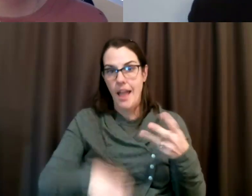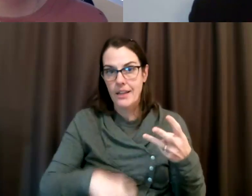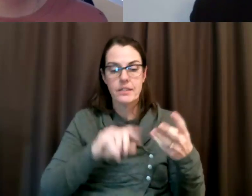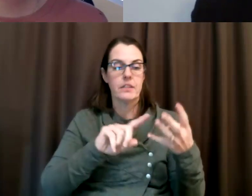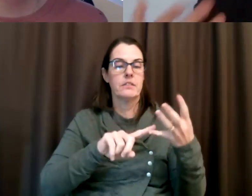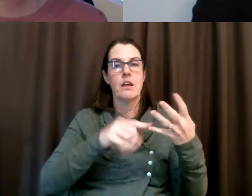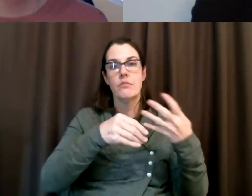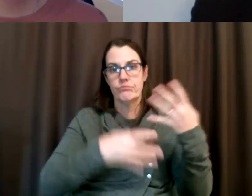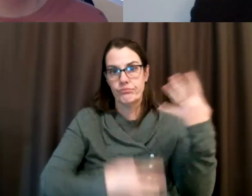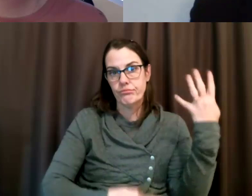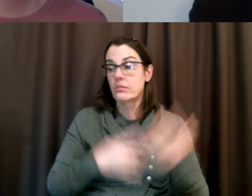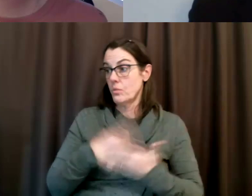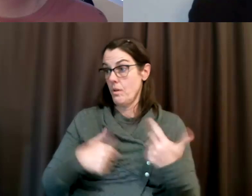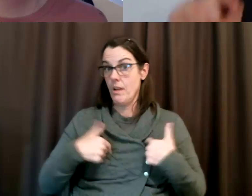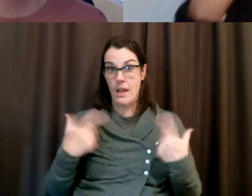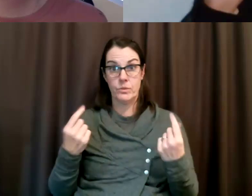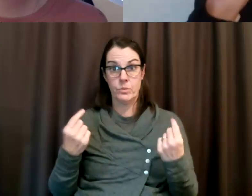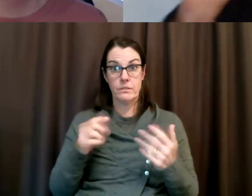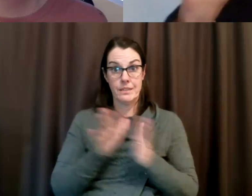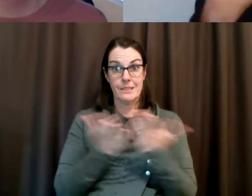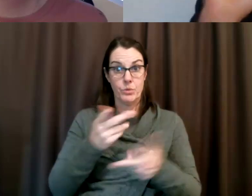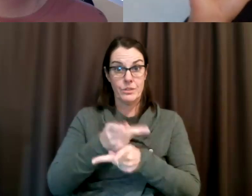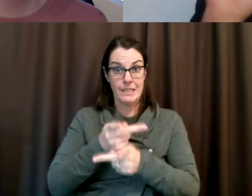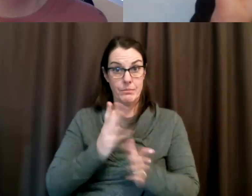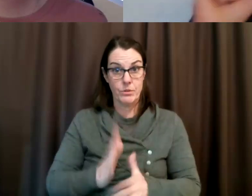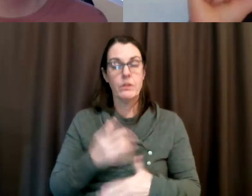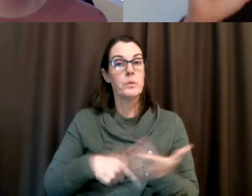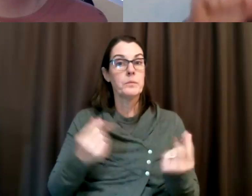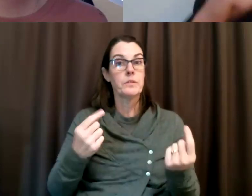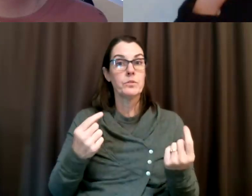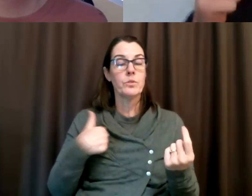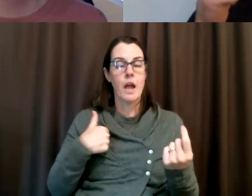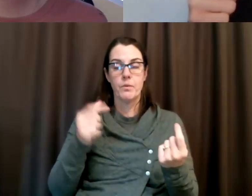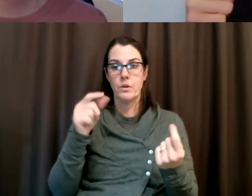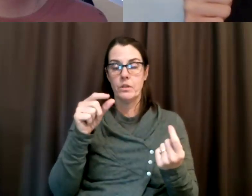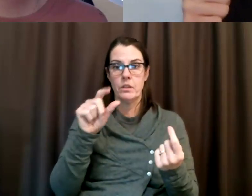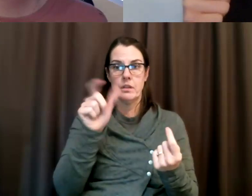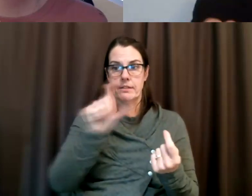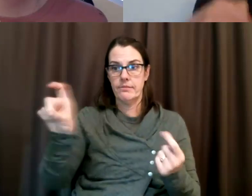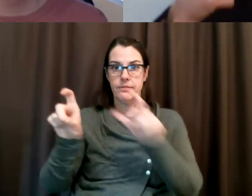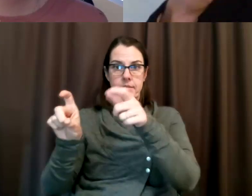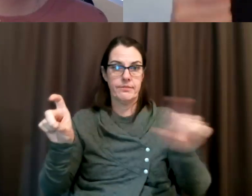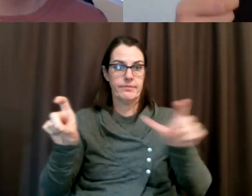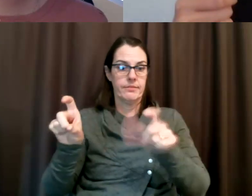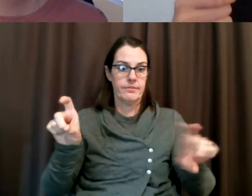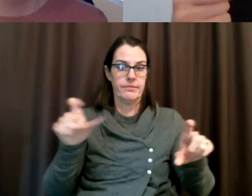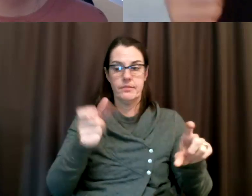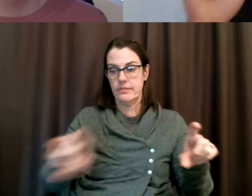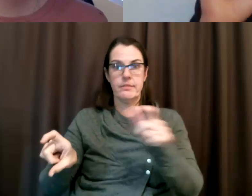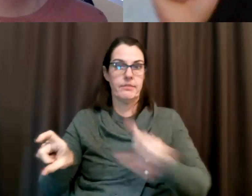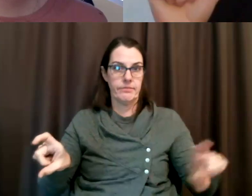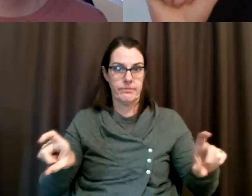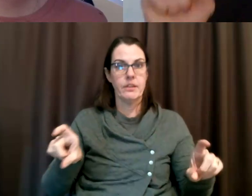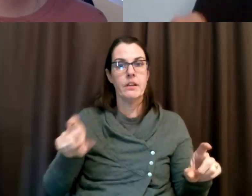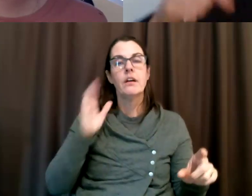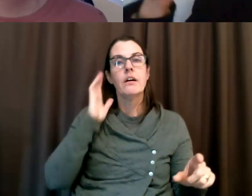as the bookkeeper is I'm going to go in and I'm going to break out these lines. I'm going to add additional lines or reclassify